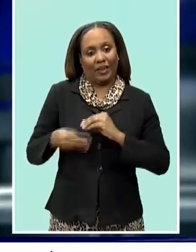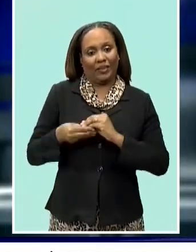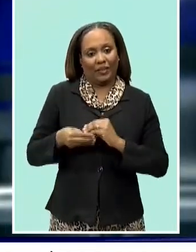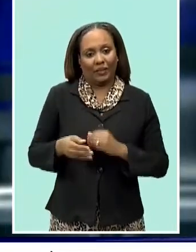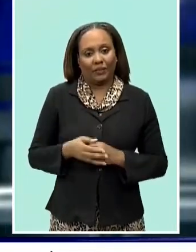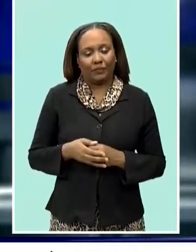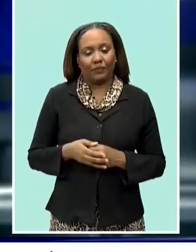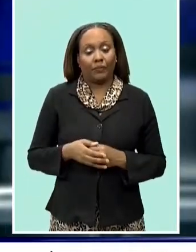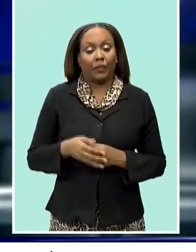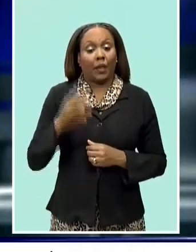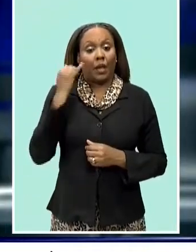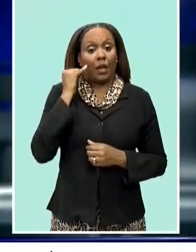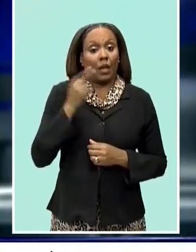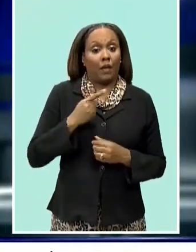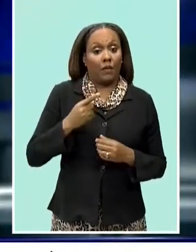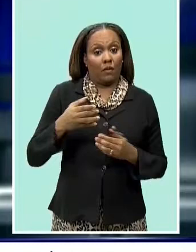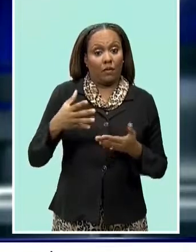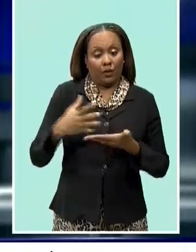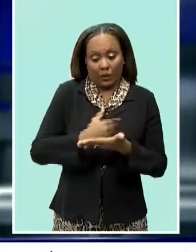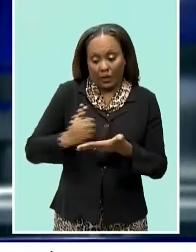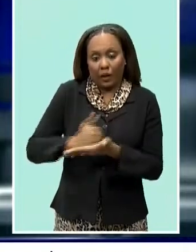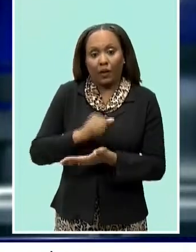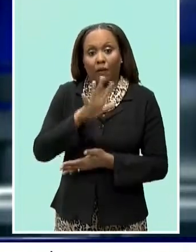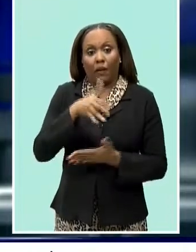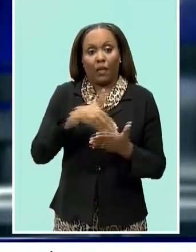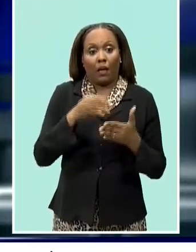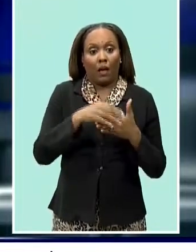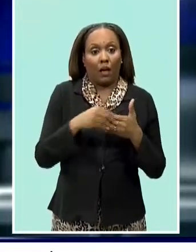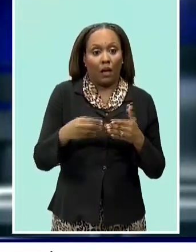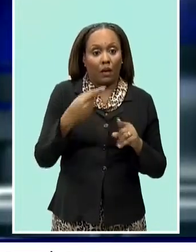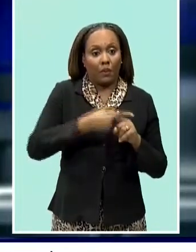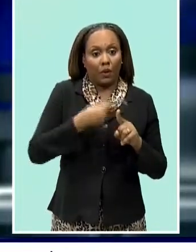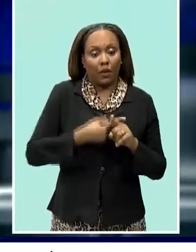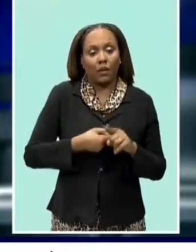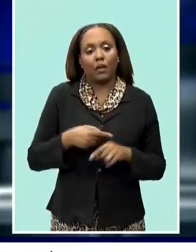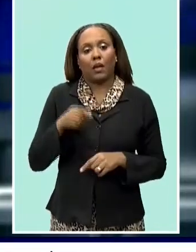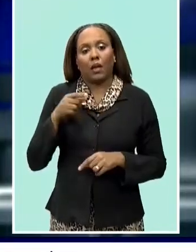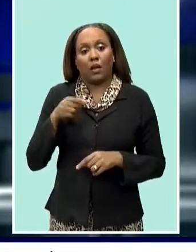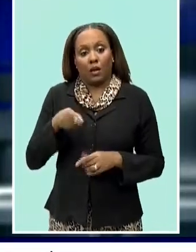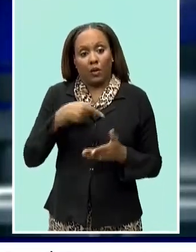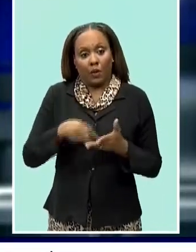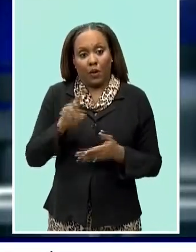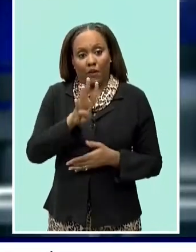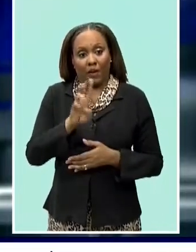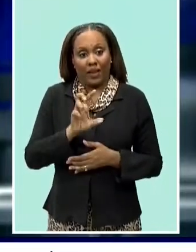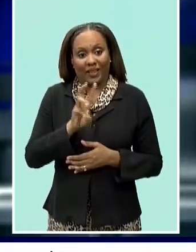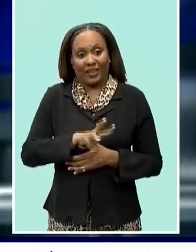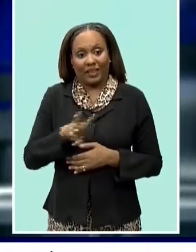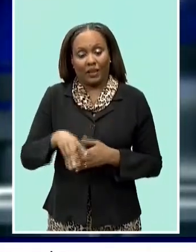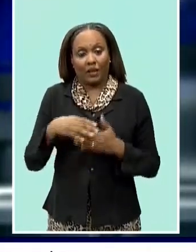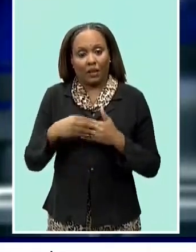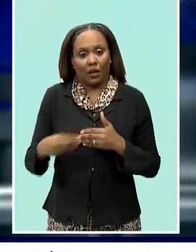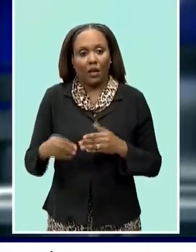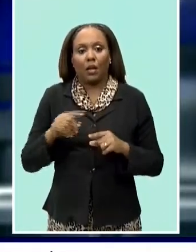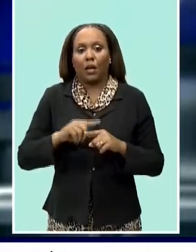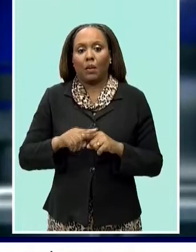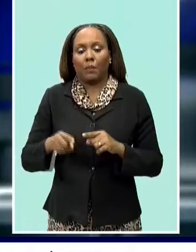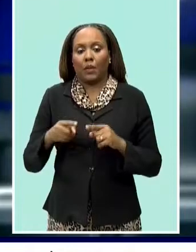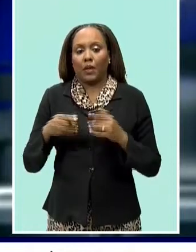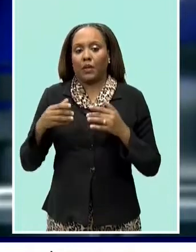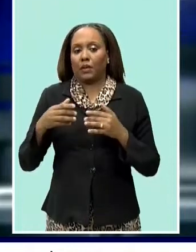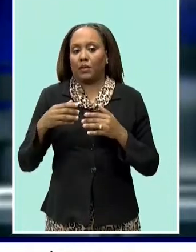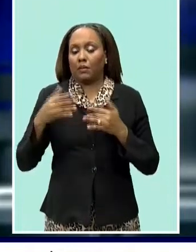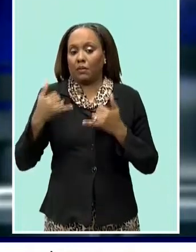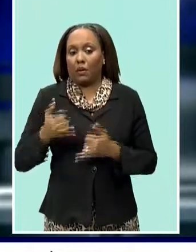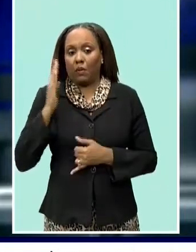make $5,000 a month now pay $466 in PAYE. But that monthly PAYE deduction